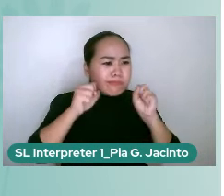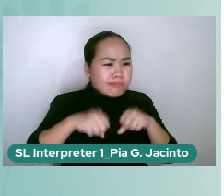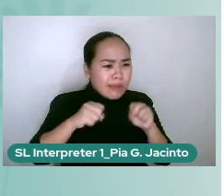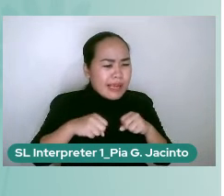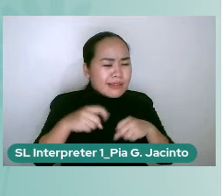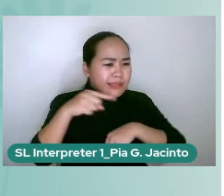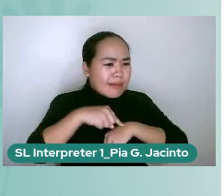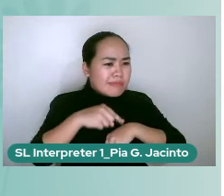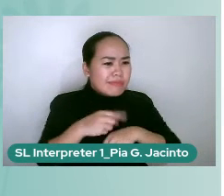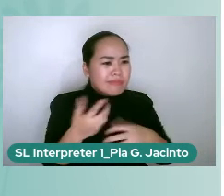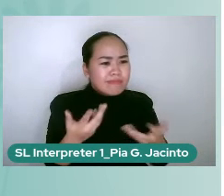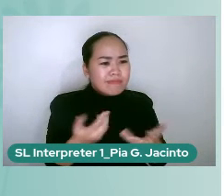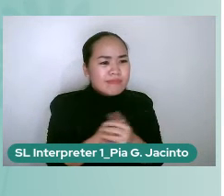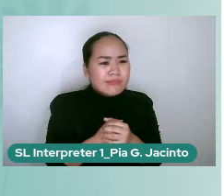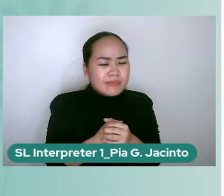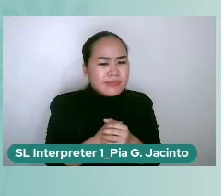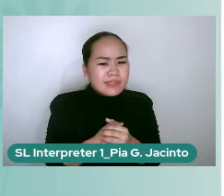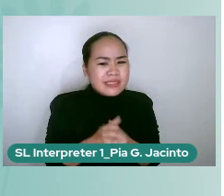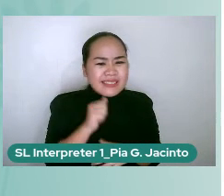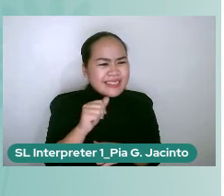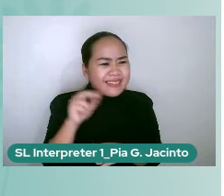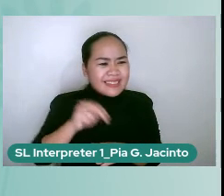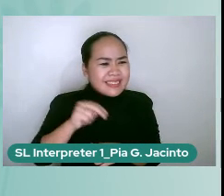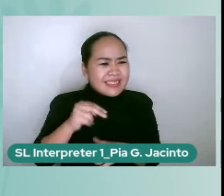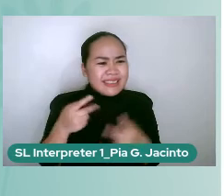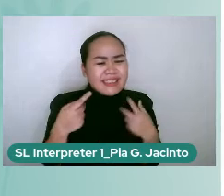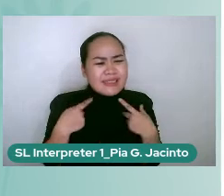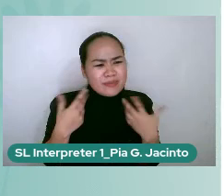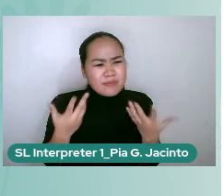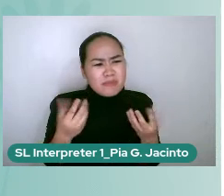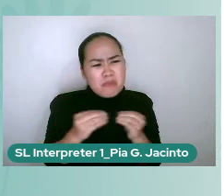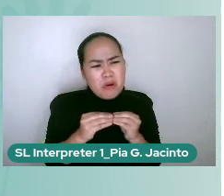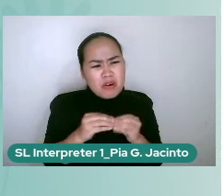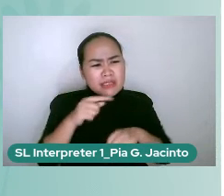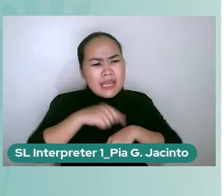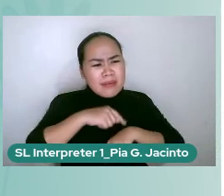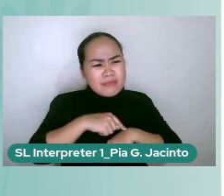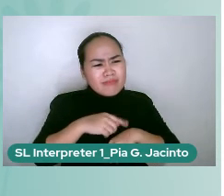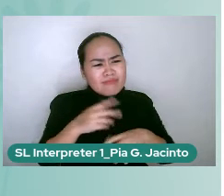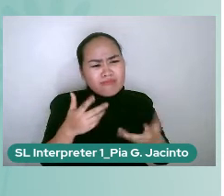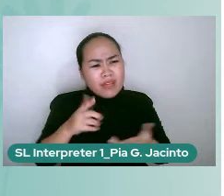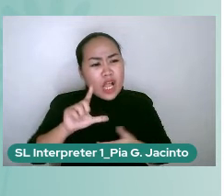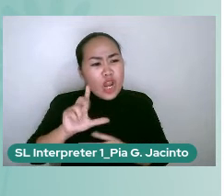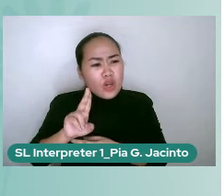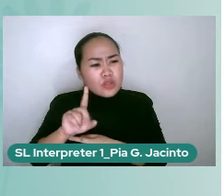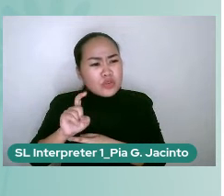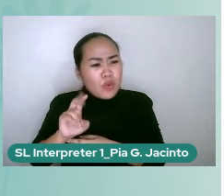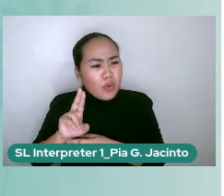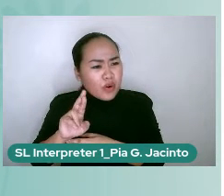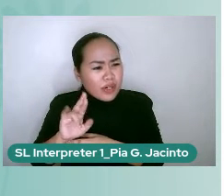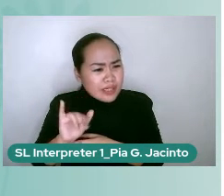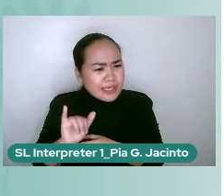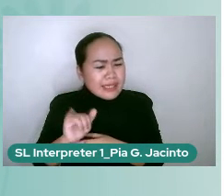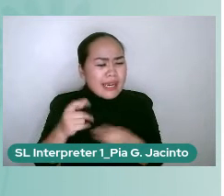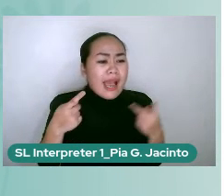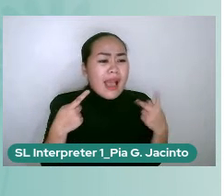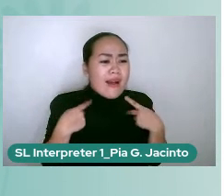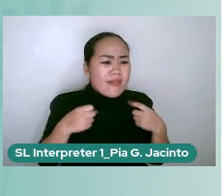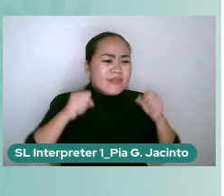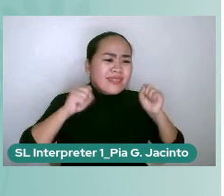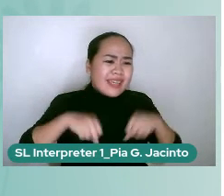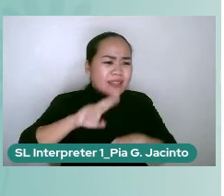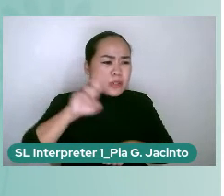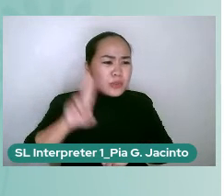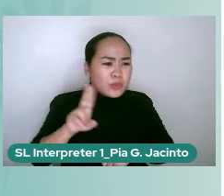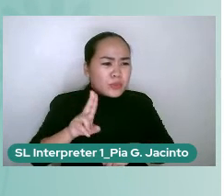time? We don't have luxury. Already, the cervical cancer elimination horizon is something we want to see within the lifetime